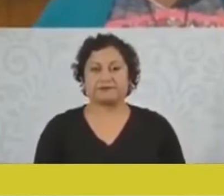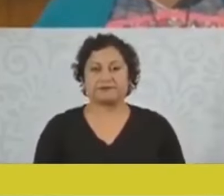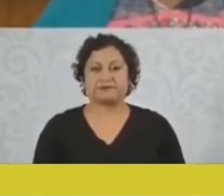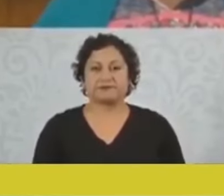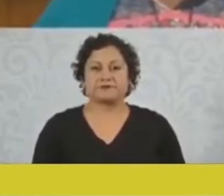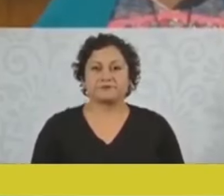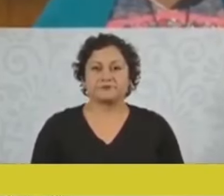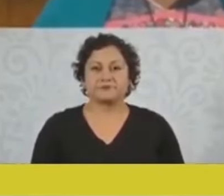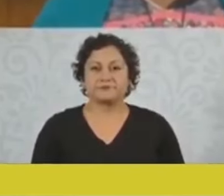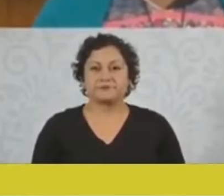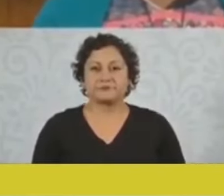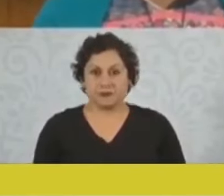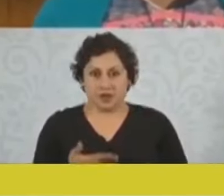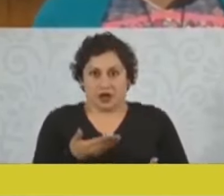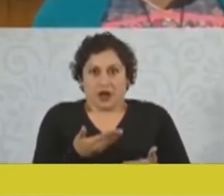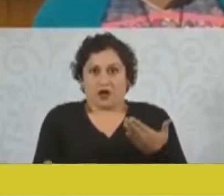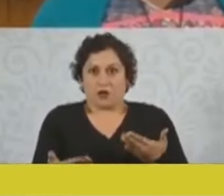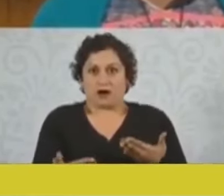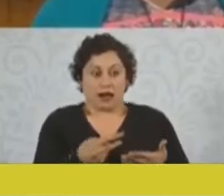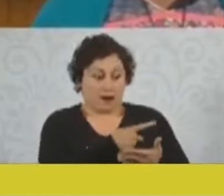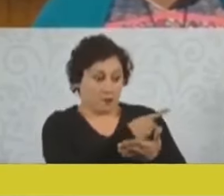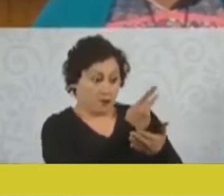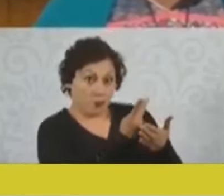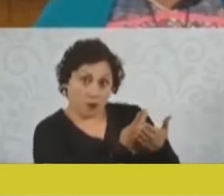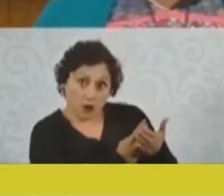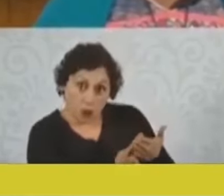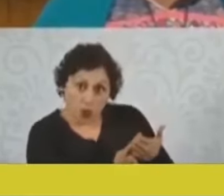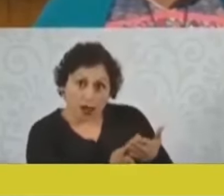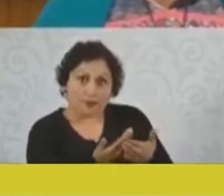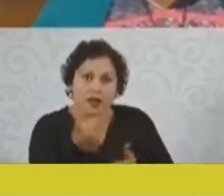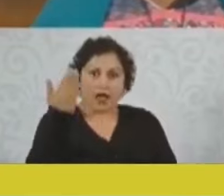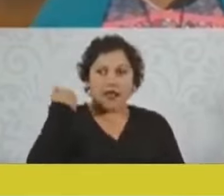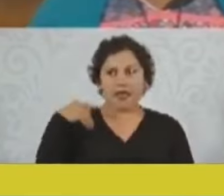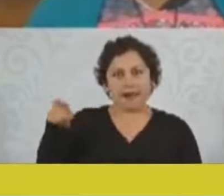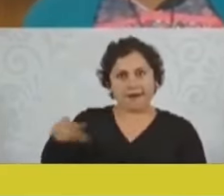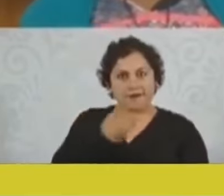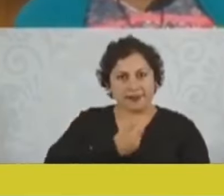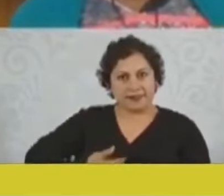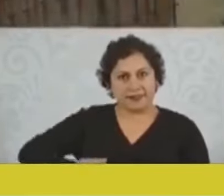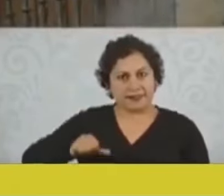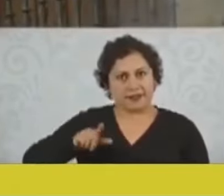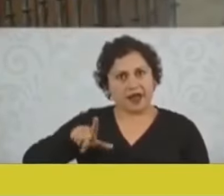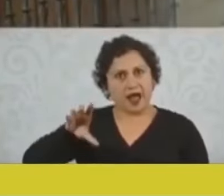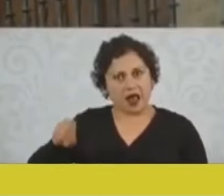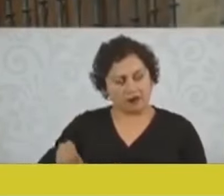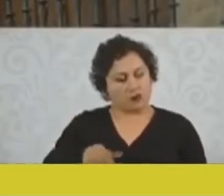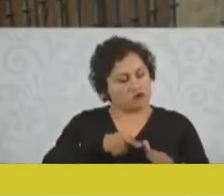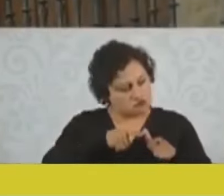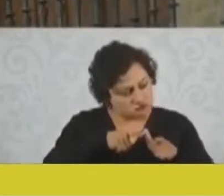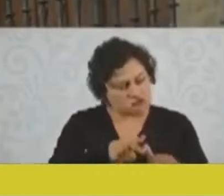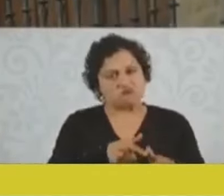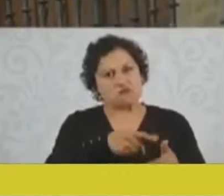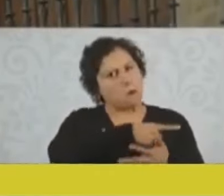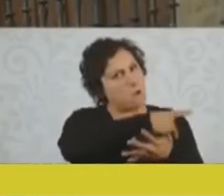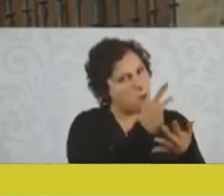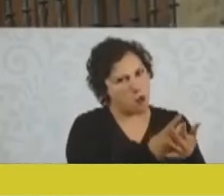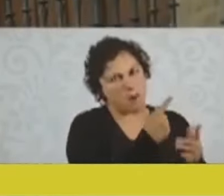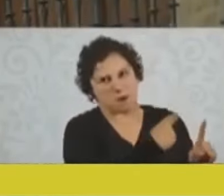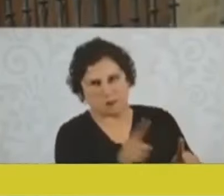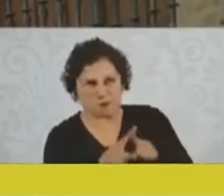we're going to keep all of the programs of the president. Today we